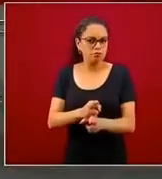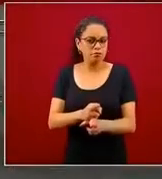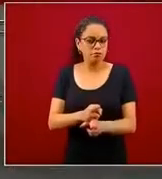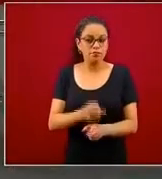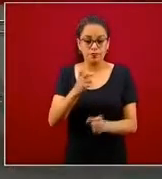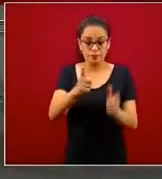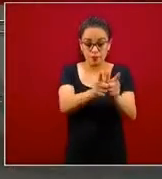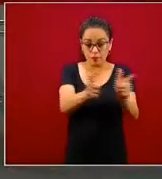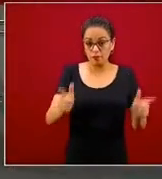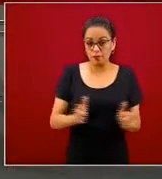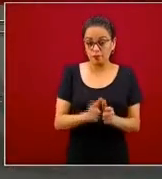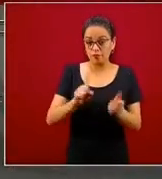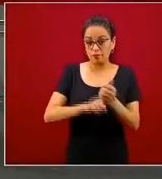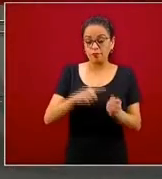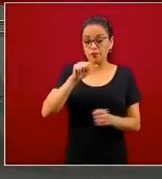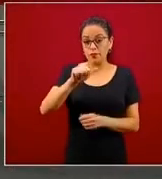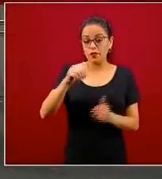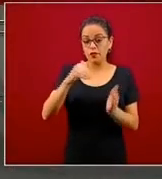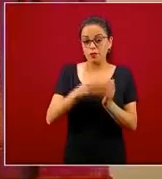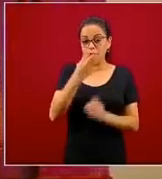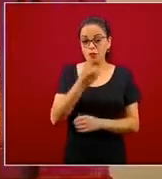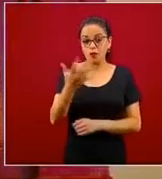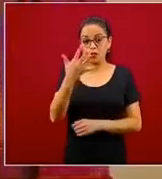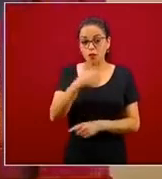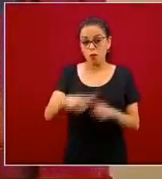some results. So in this group of